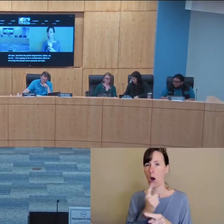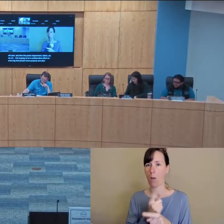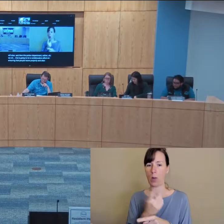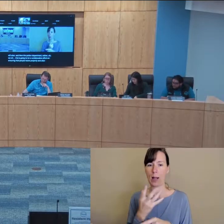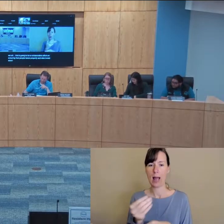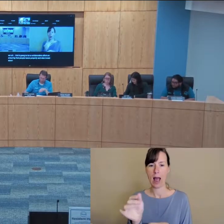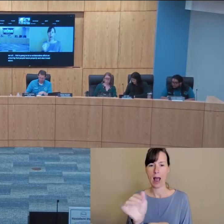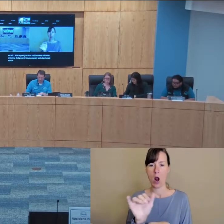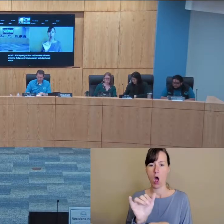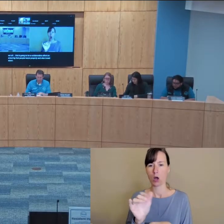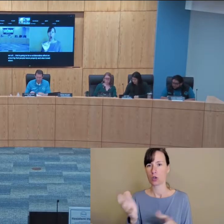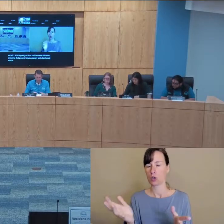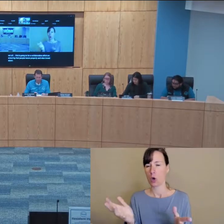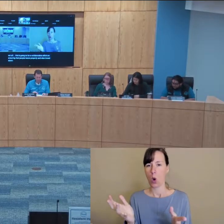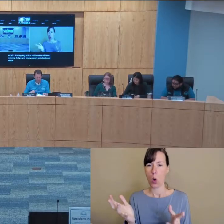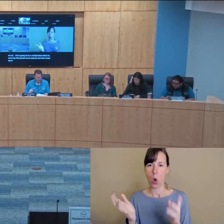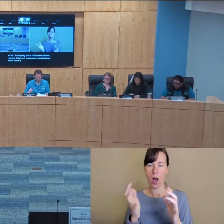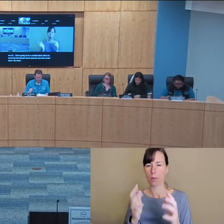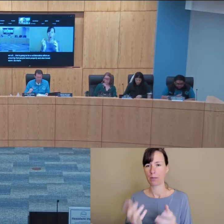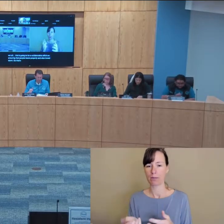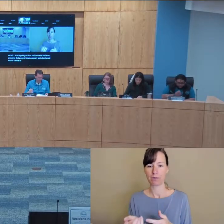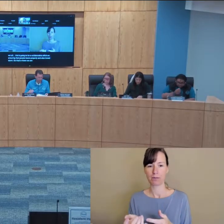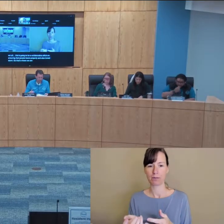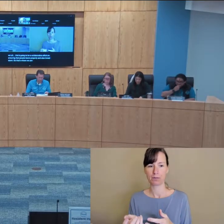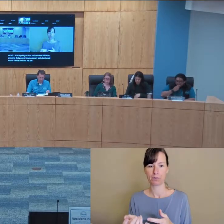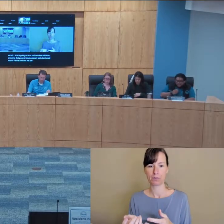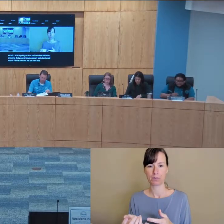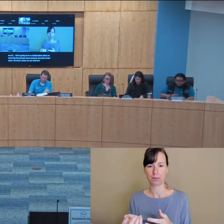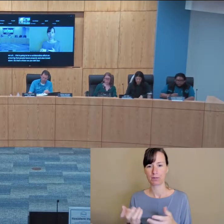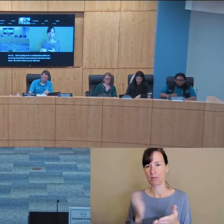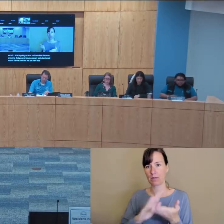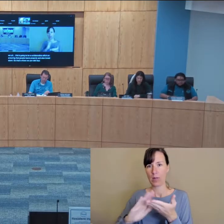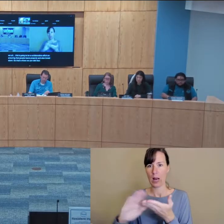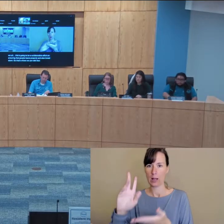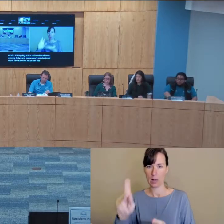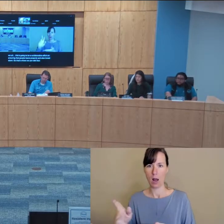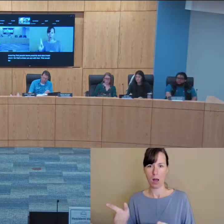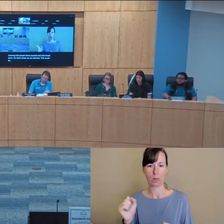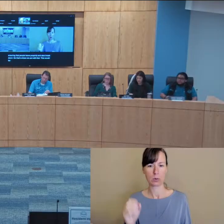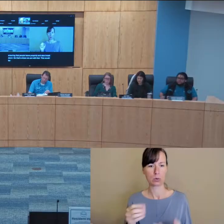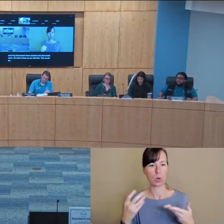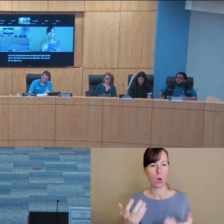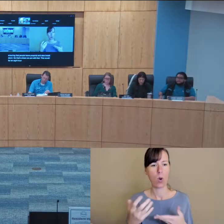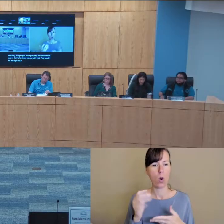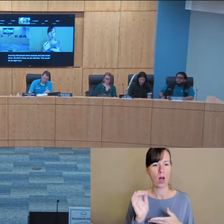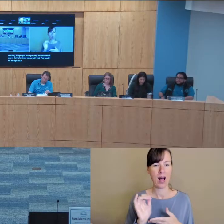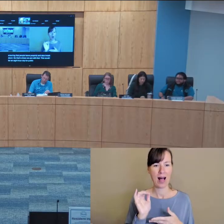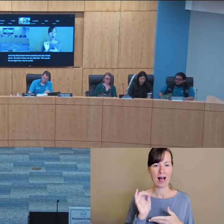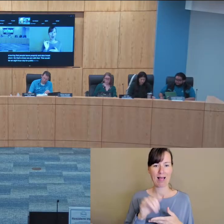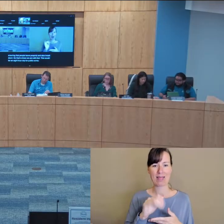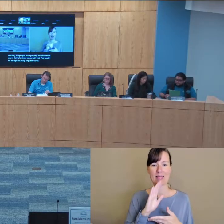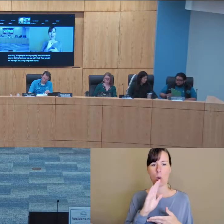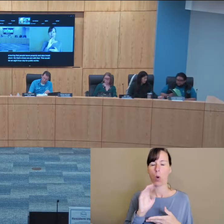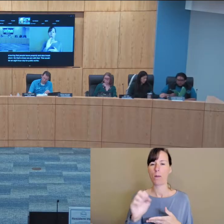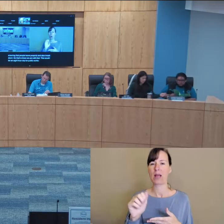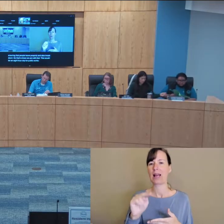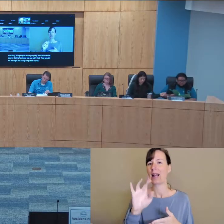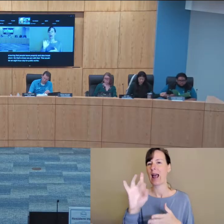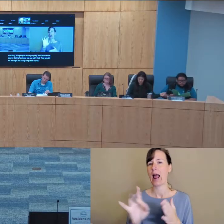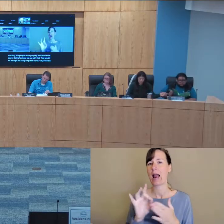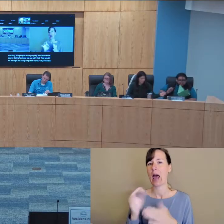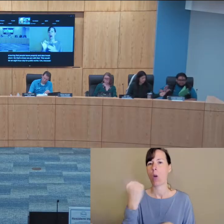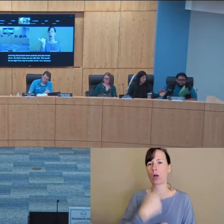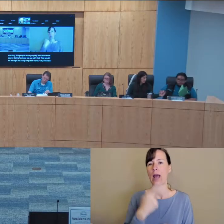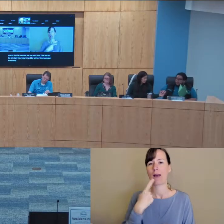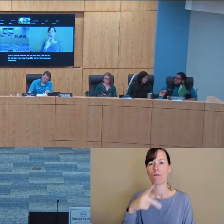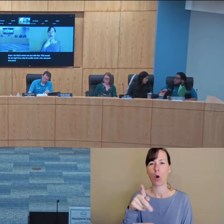down. So that's where we are with that. This would be an 8-hour day for Public Works because the event is